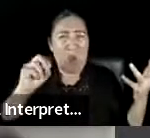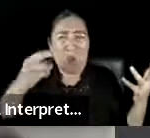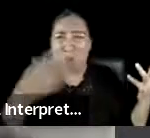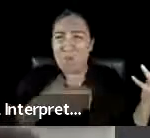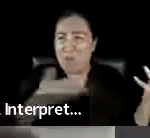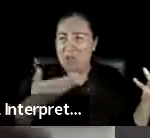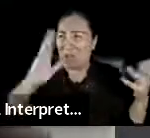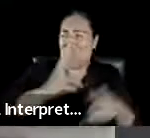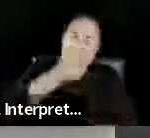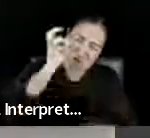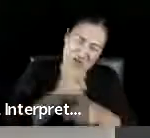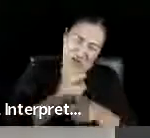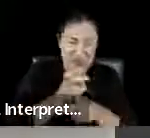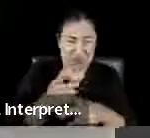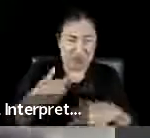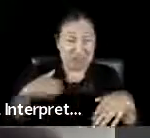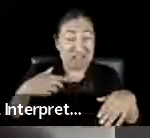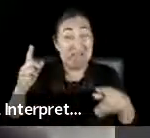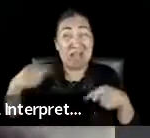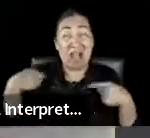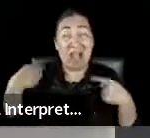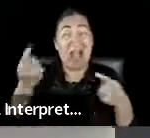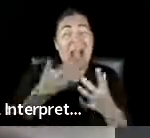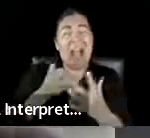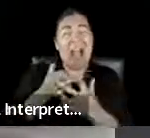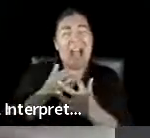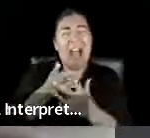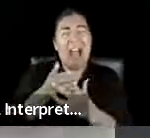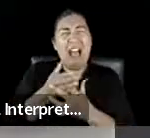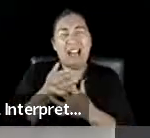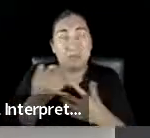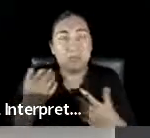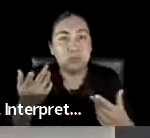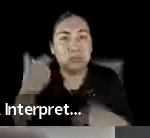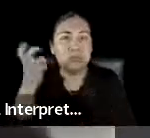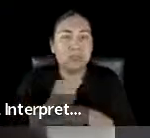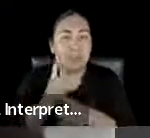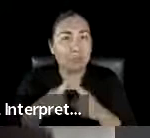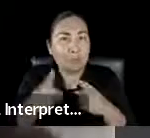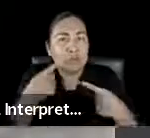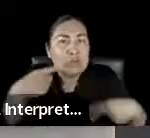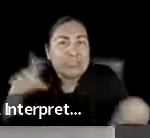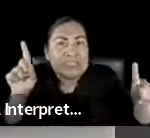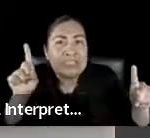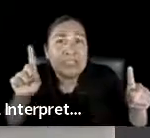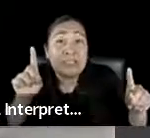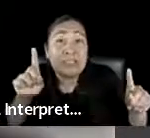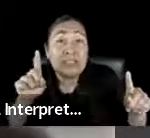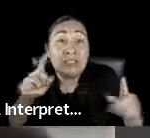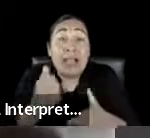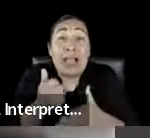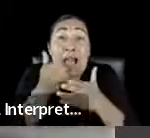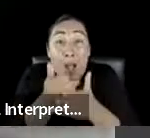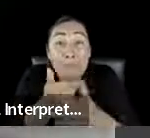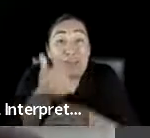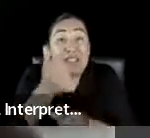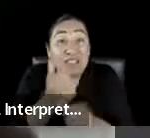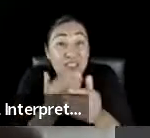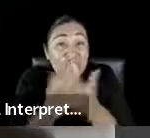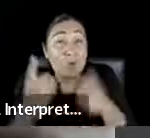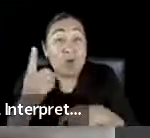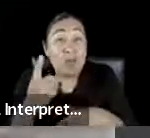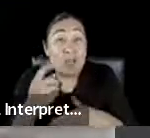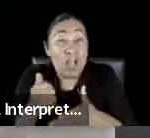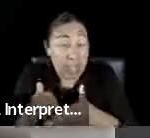it was so difficult, but you did it. And what you did is truly helping someone else. It's even helping me. It's giving me language